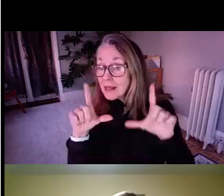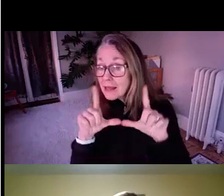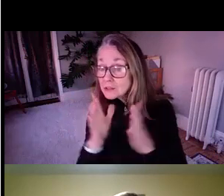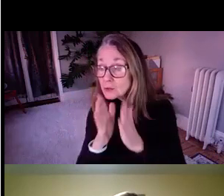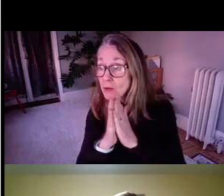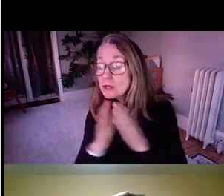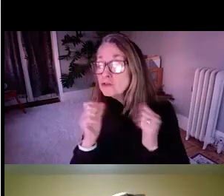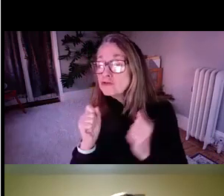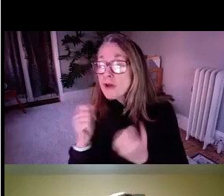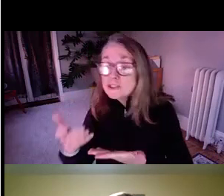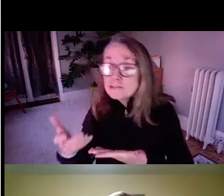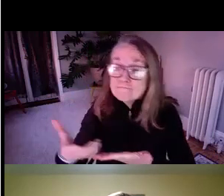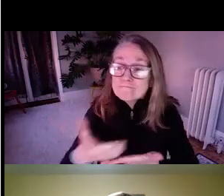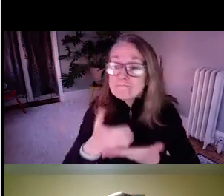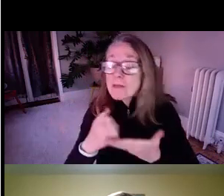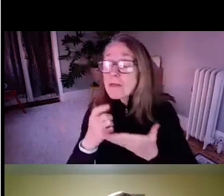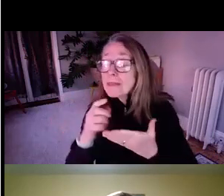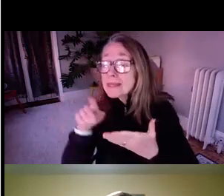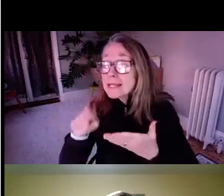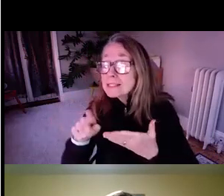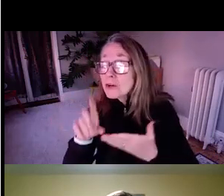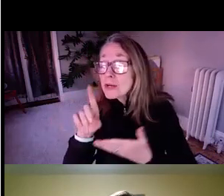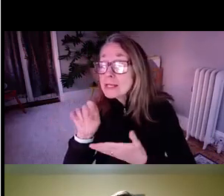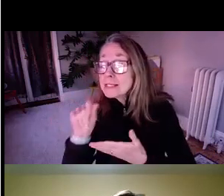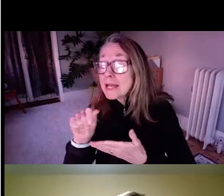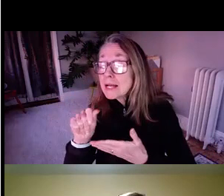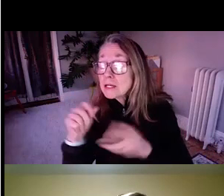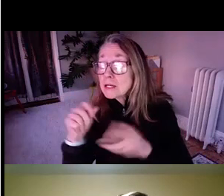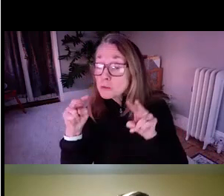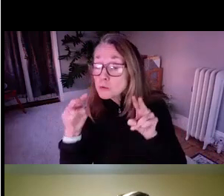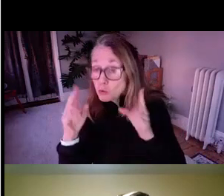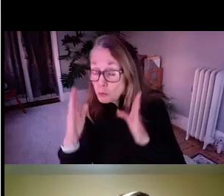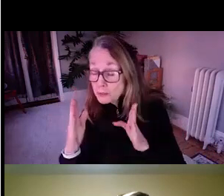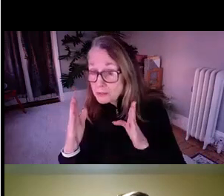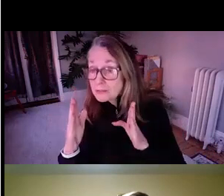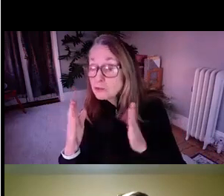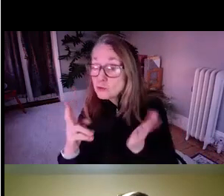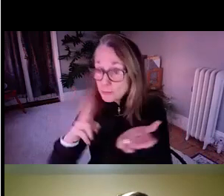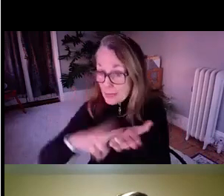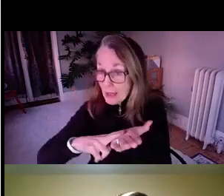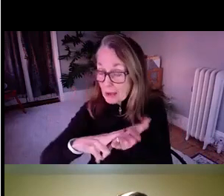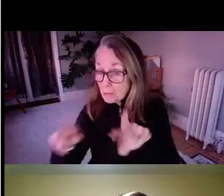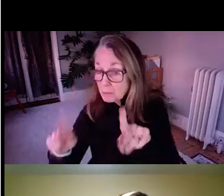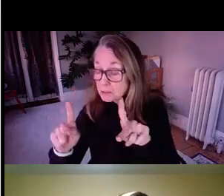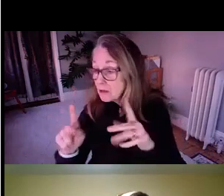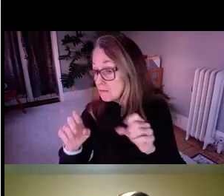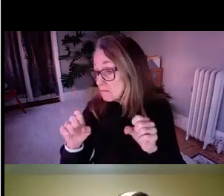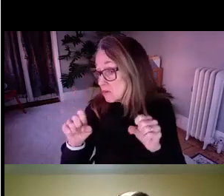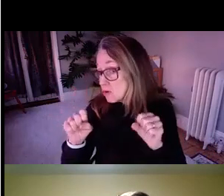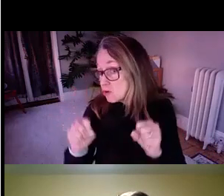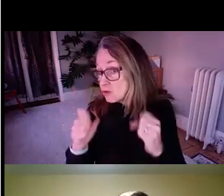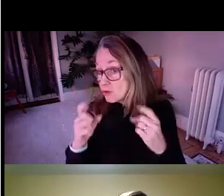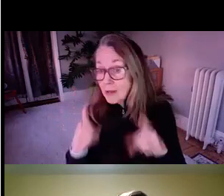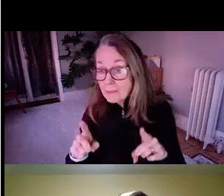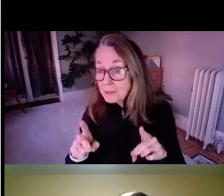data stewards to sign off on that project. And hypothetically, that could be something that could happen